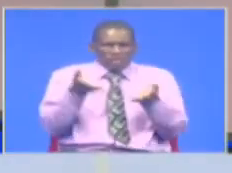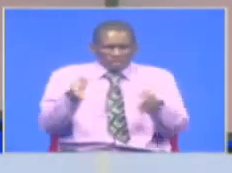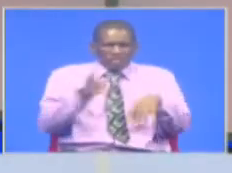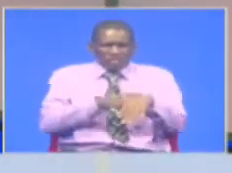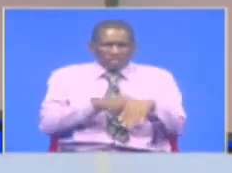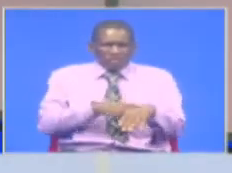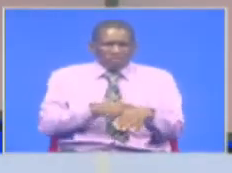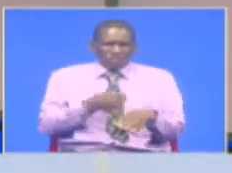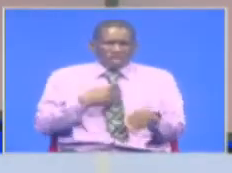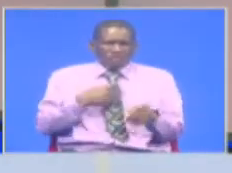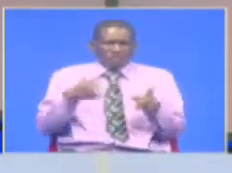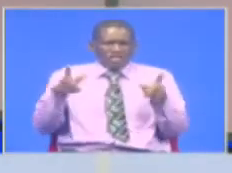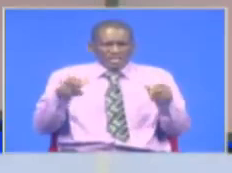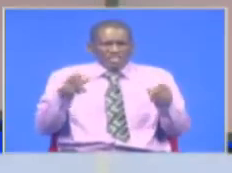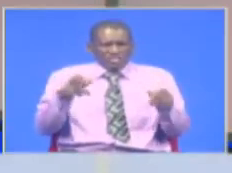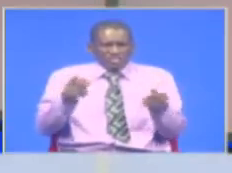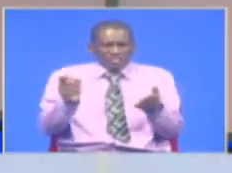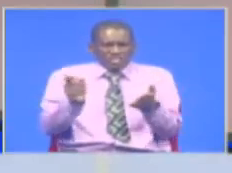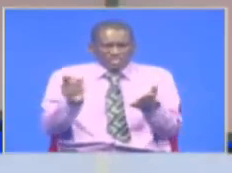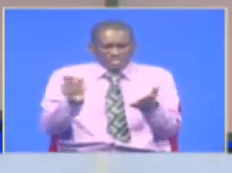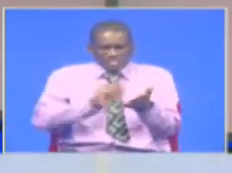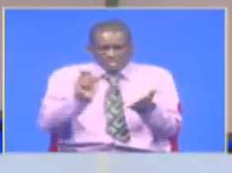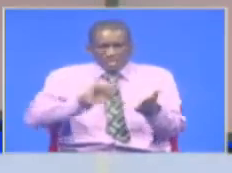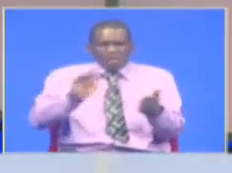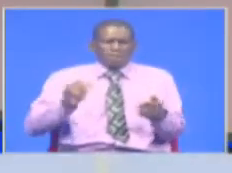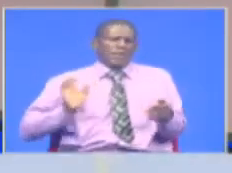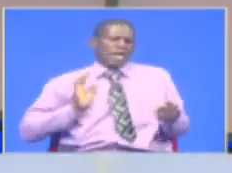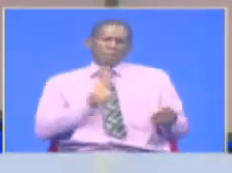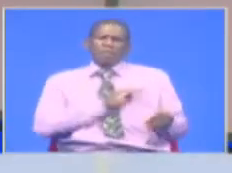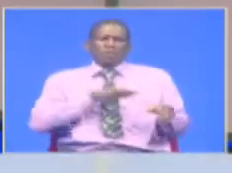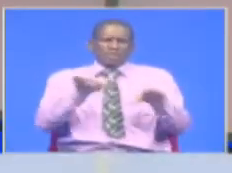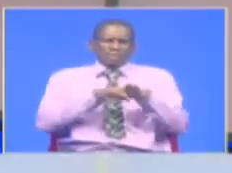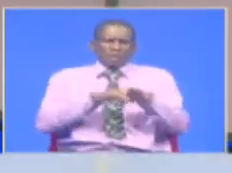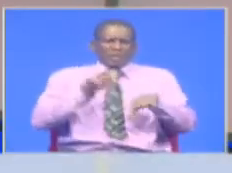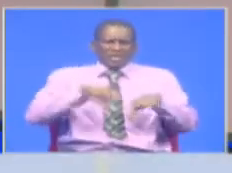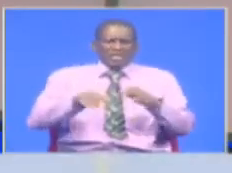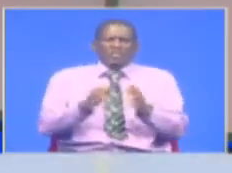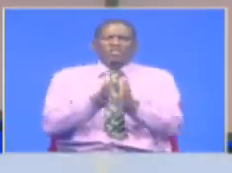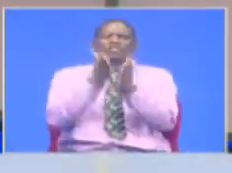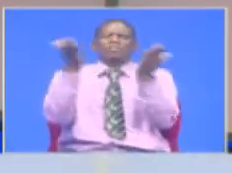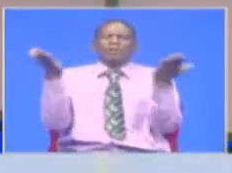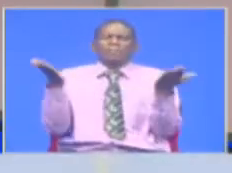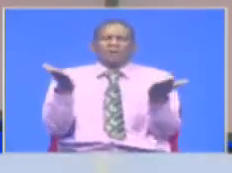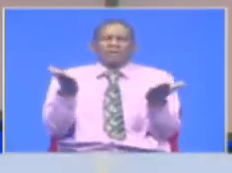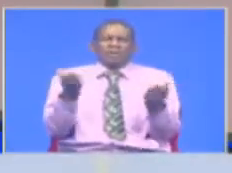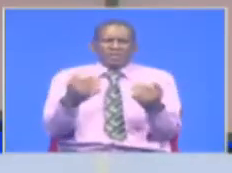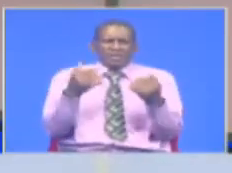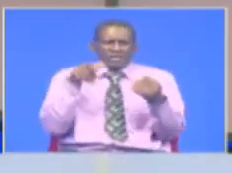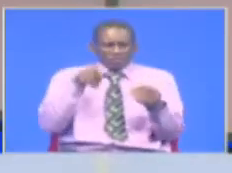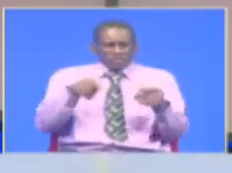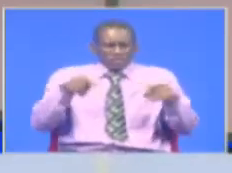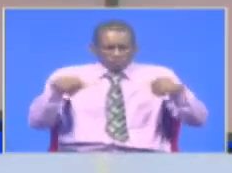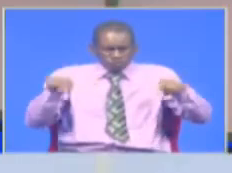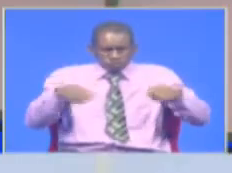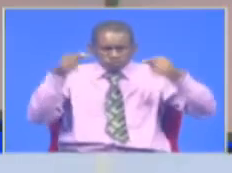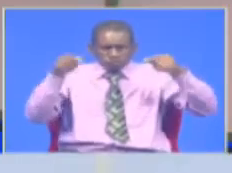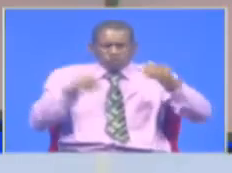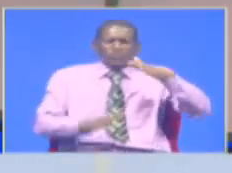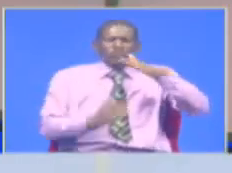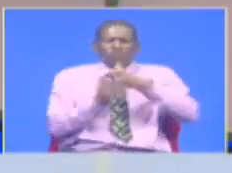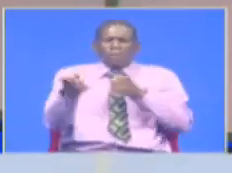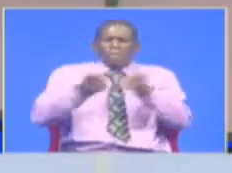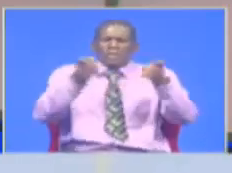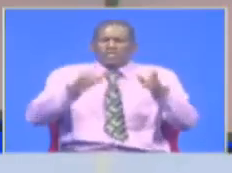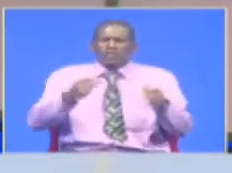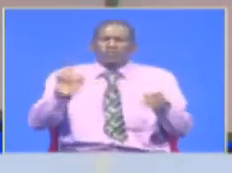stinging editorial written by a board member in the Dailies. The incessant infighting among top managers and